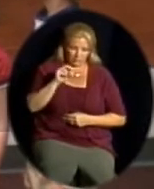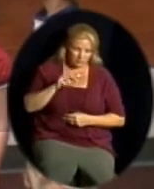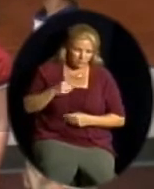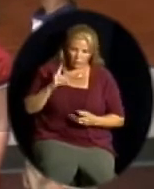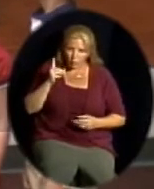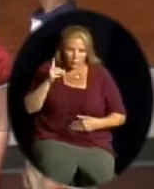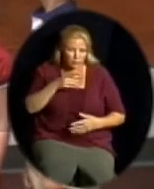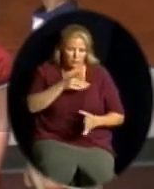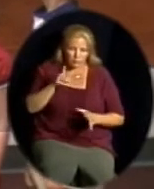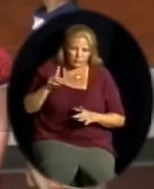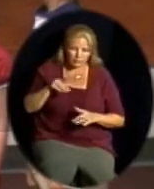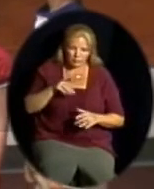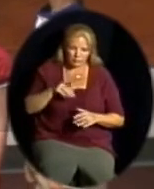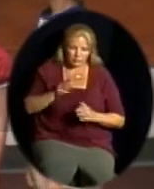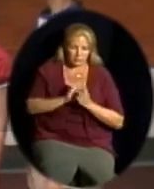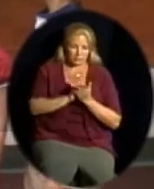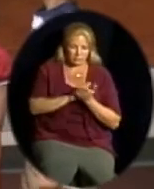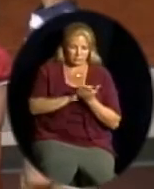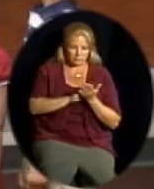back.